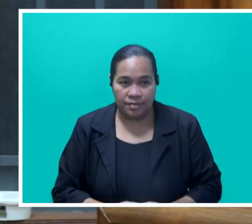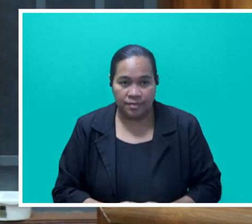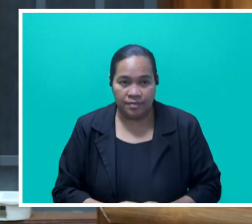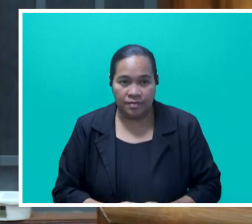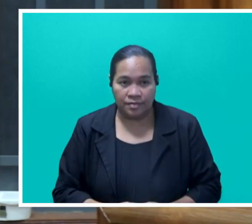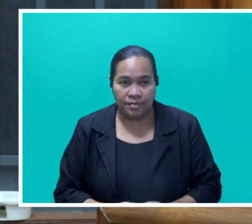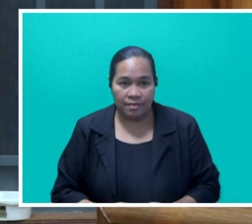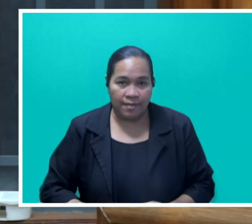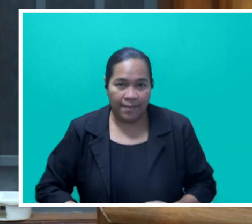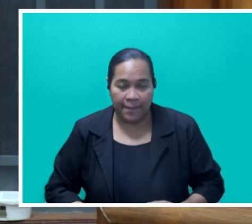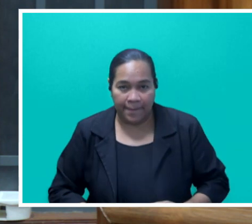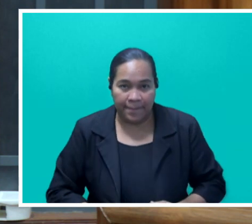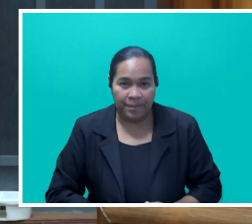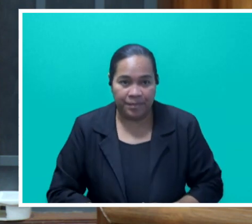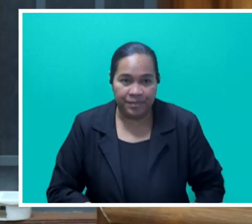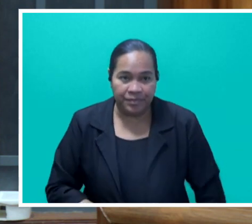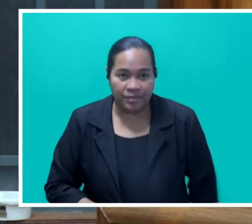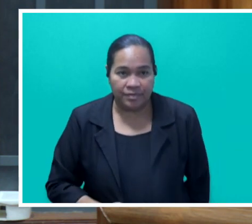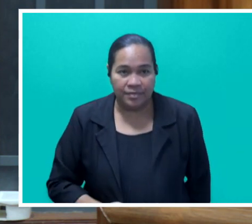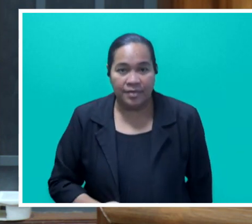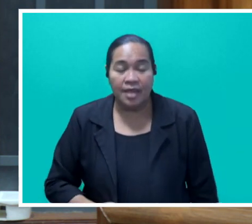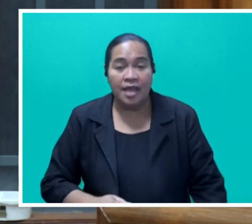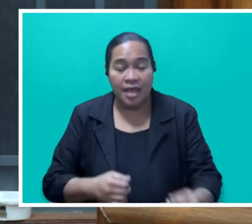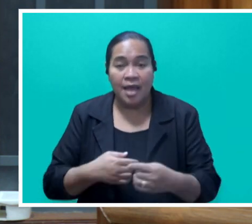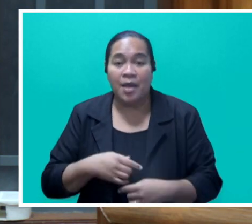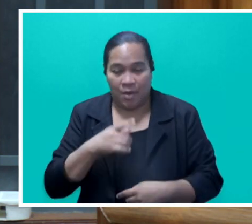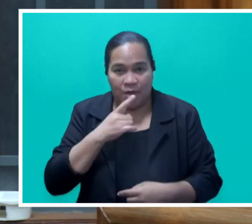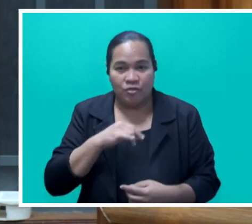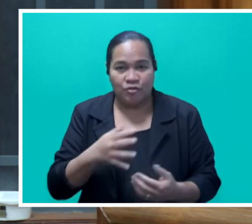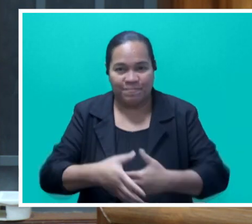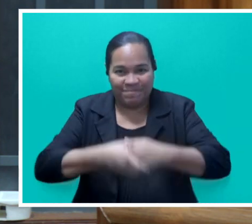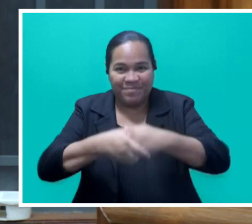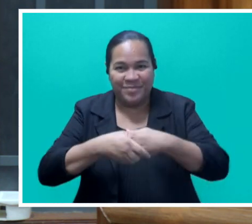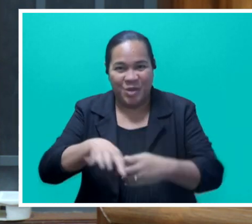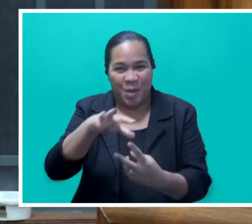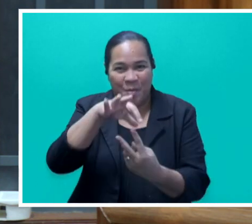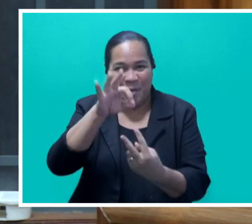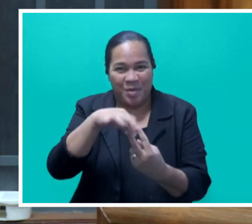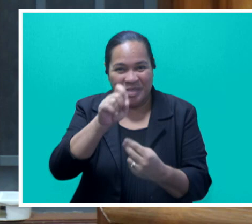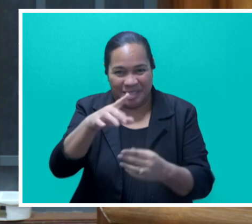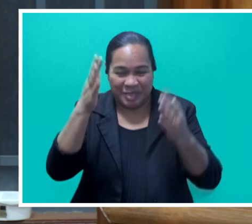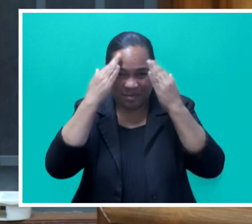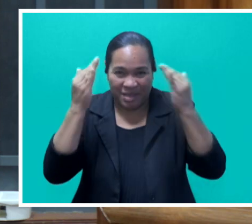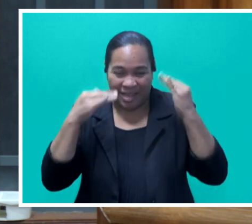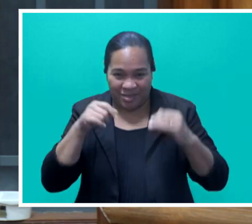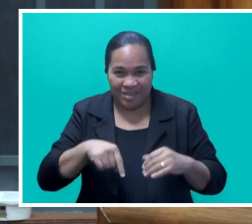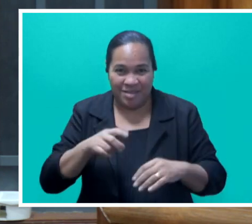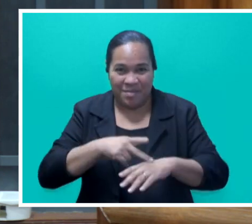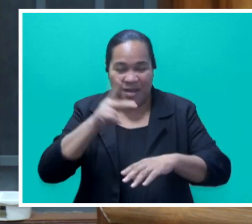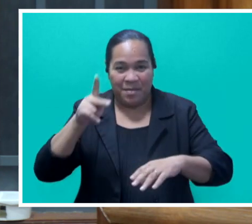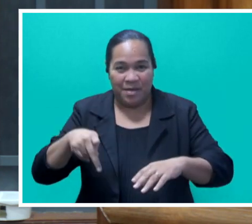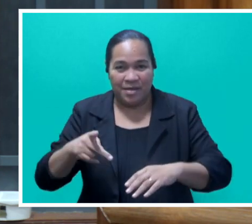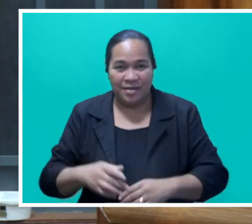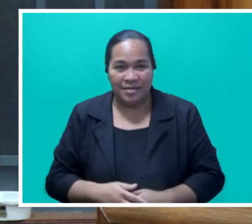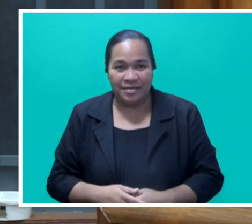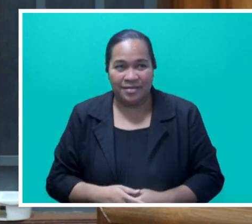Before I begin, sir, may I congratulate you, sir, on your appointment as Speaker to this august House. And with